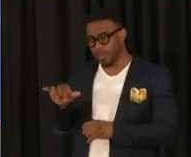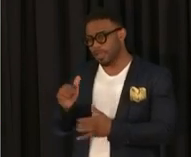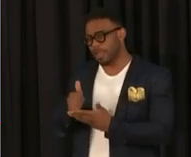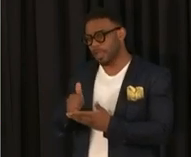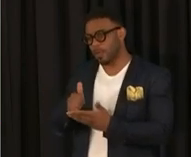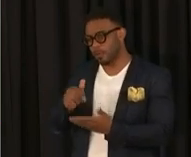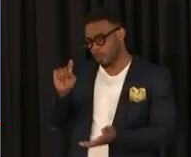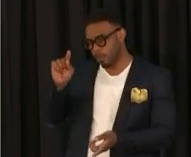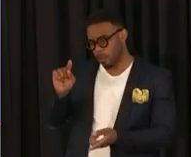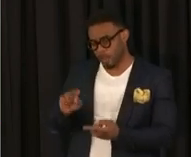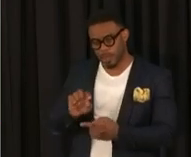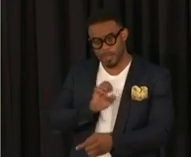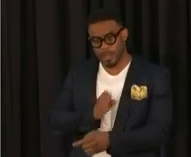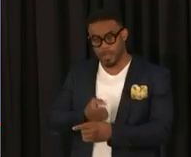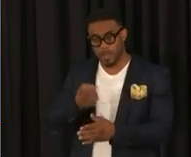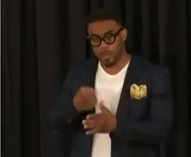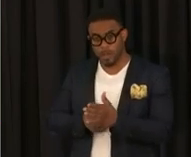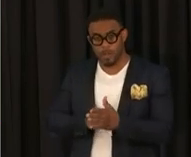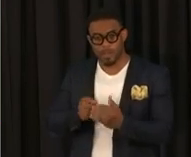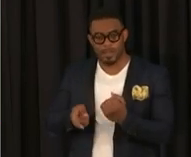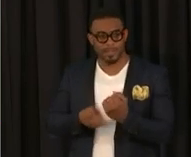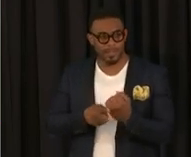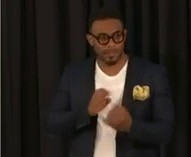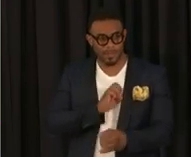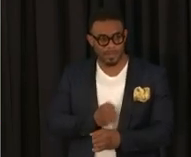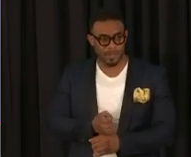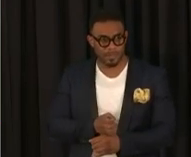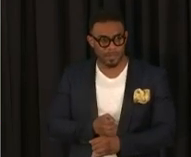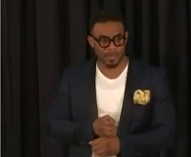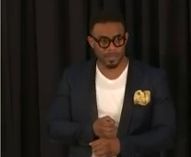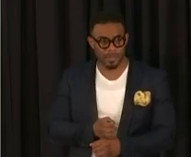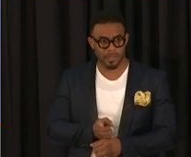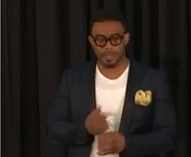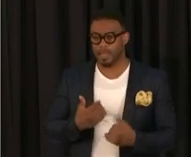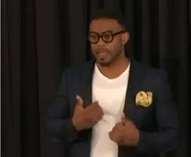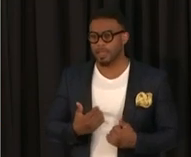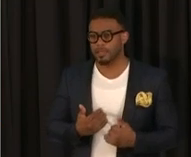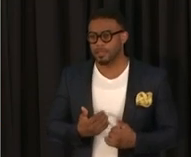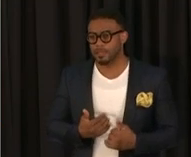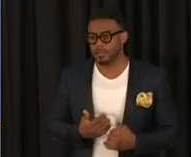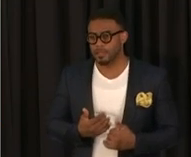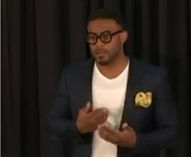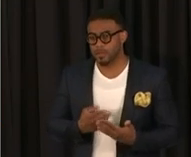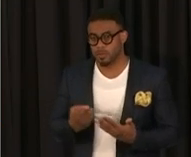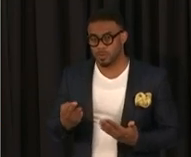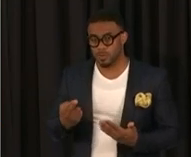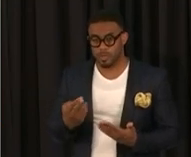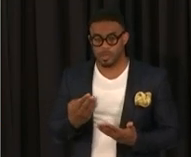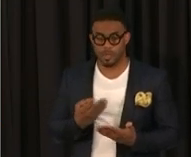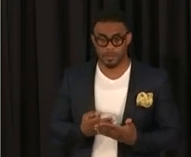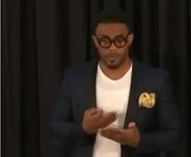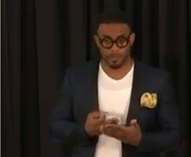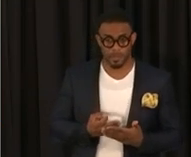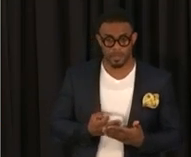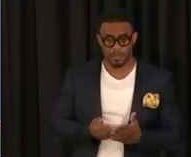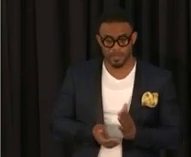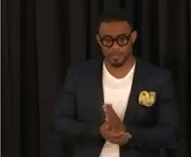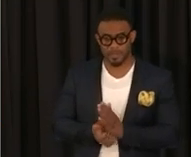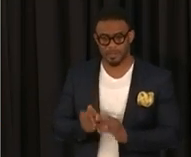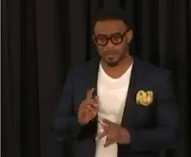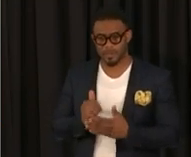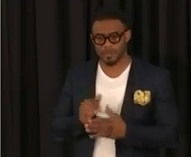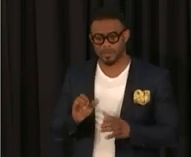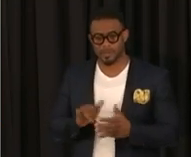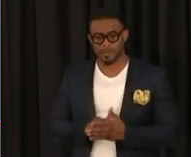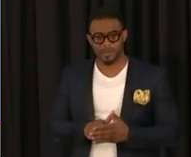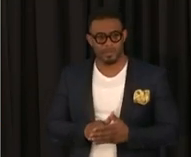they can help bring down the energy cost by saving energy, and he has the resources, funds, and the talent of the folks to